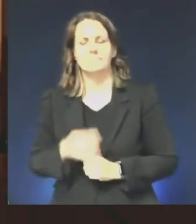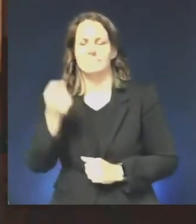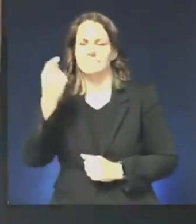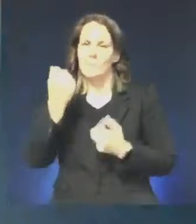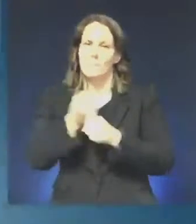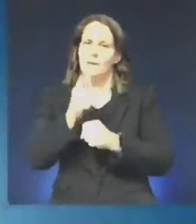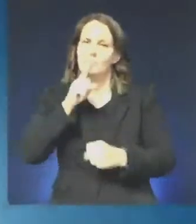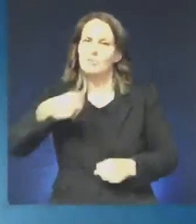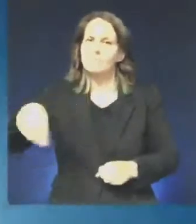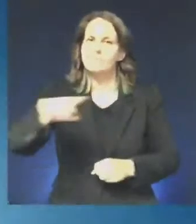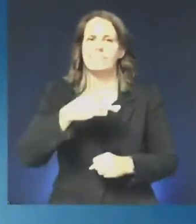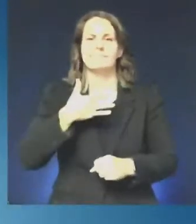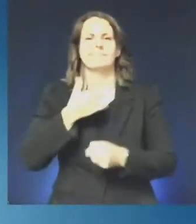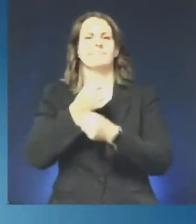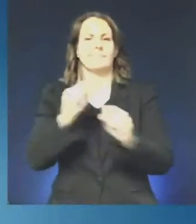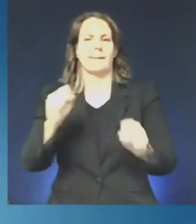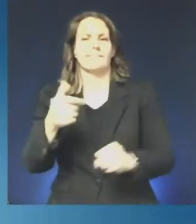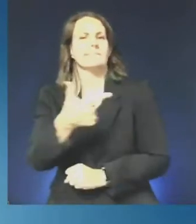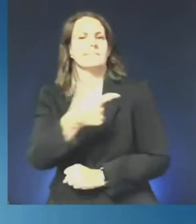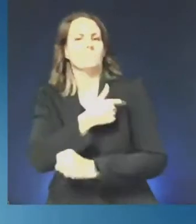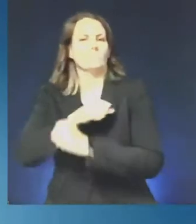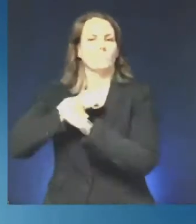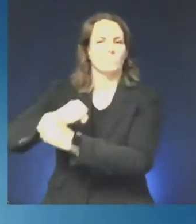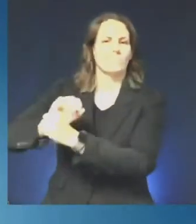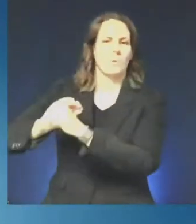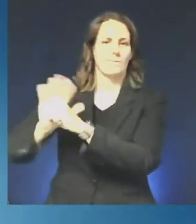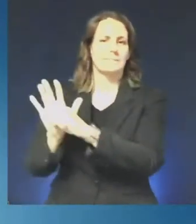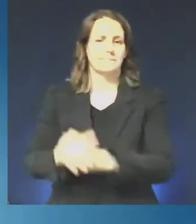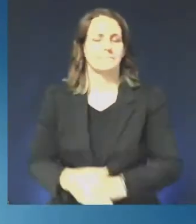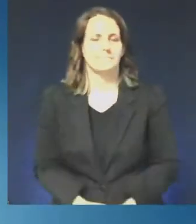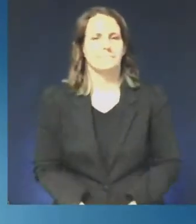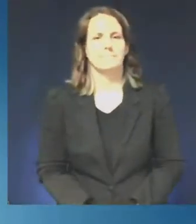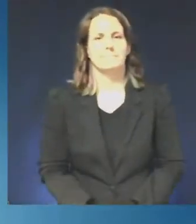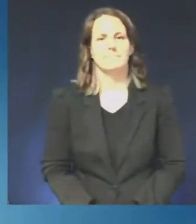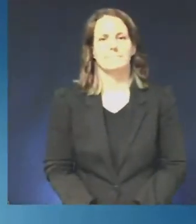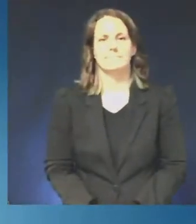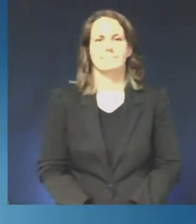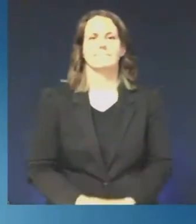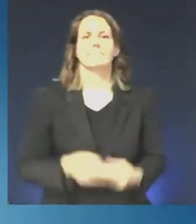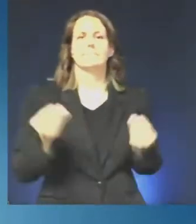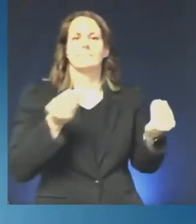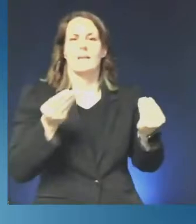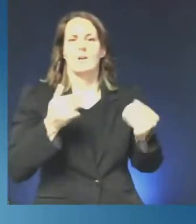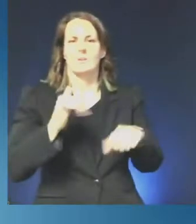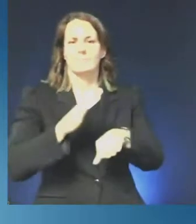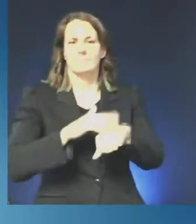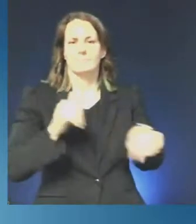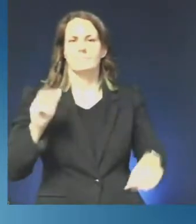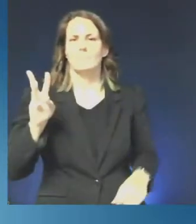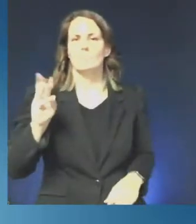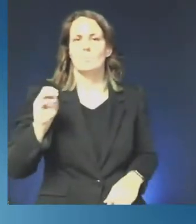Now to Seeger Gray from WORT Radio in Madison. Seeger?